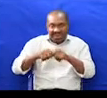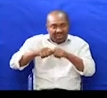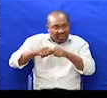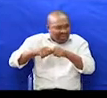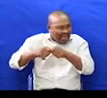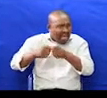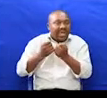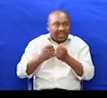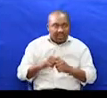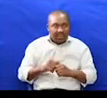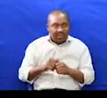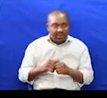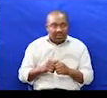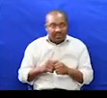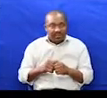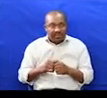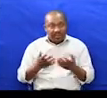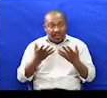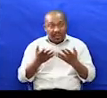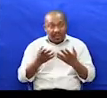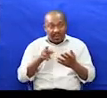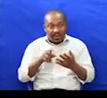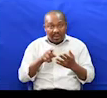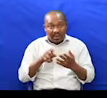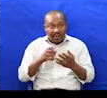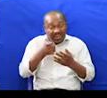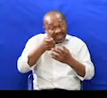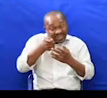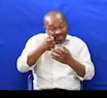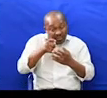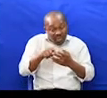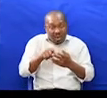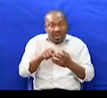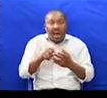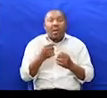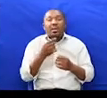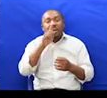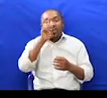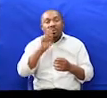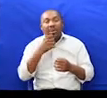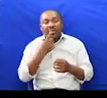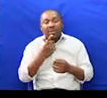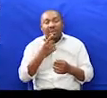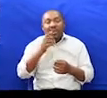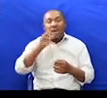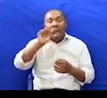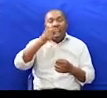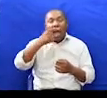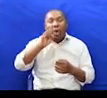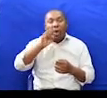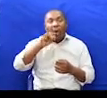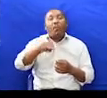can't be cut again. So that a small particle is what we say atom.